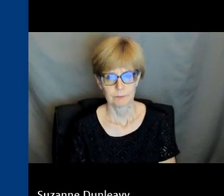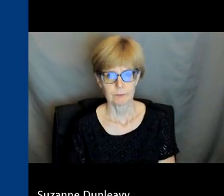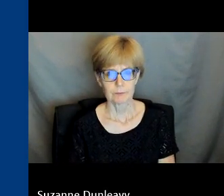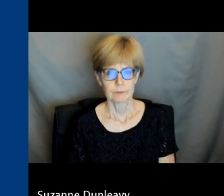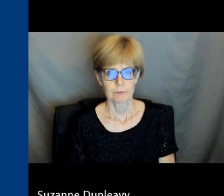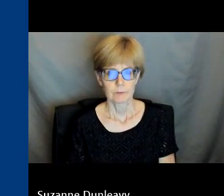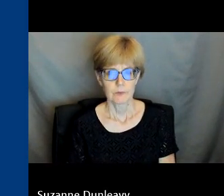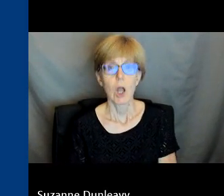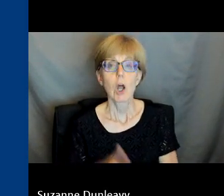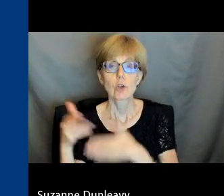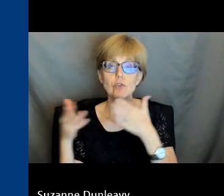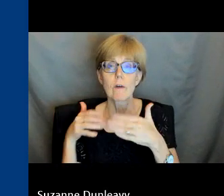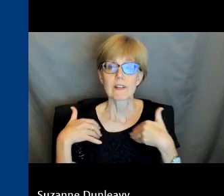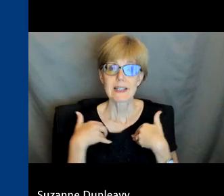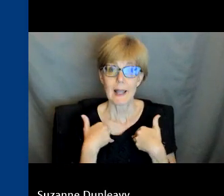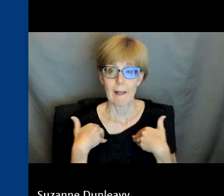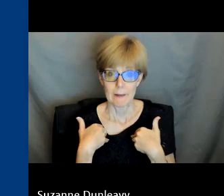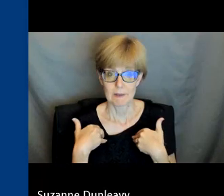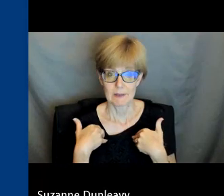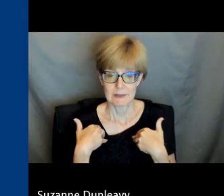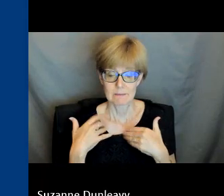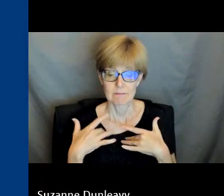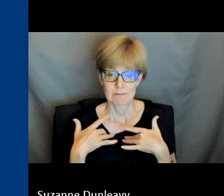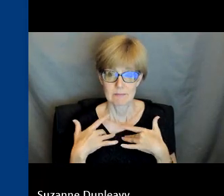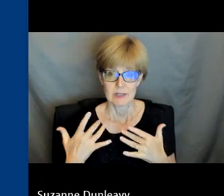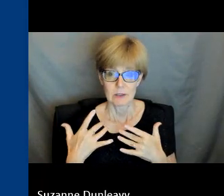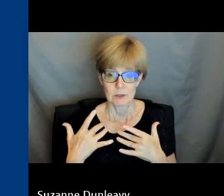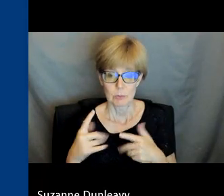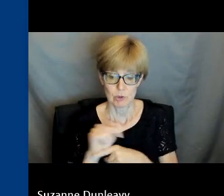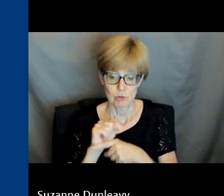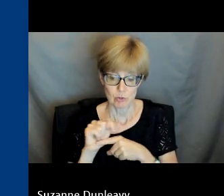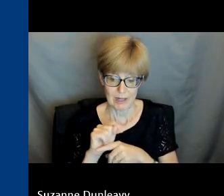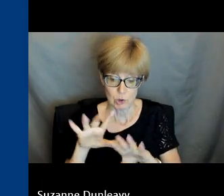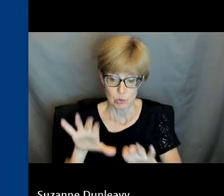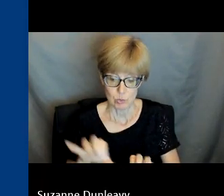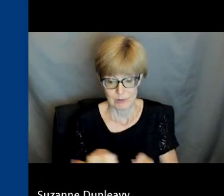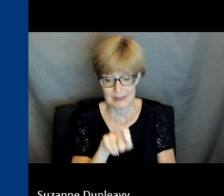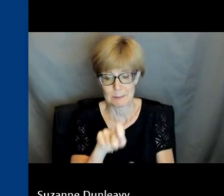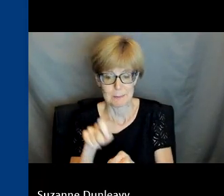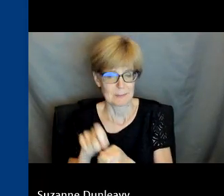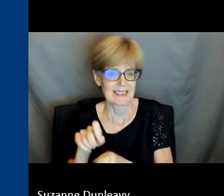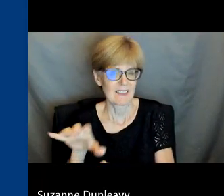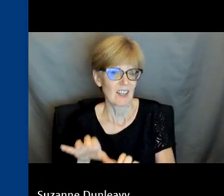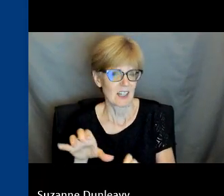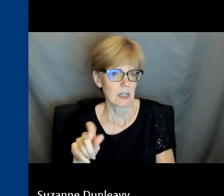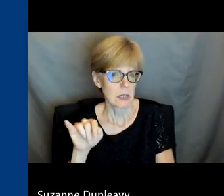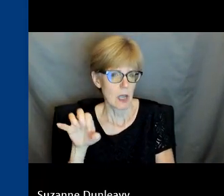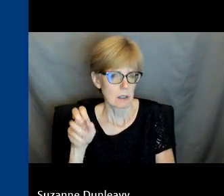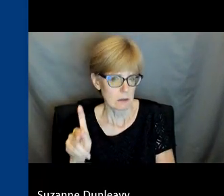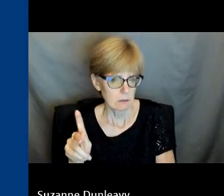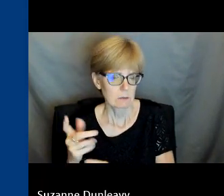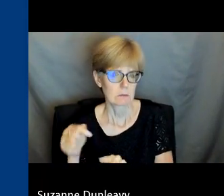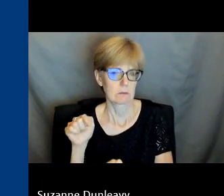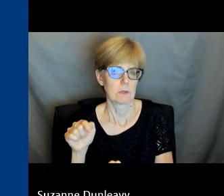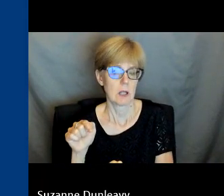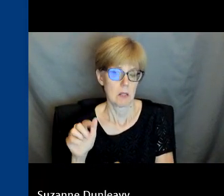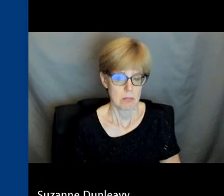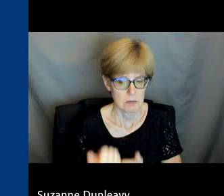So service animals are generally trained to perform a specific task. Generally, they are supporting someone with a